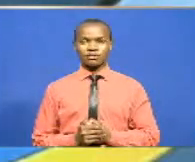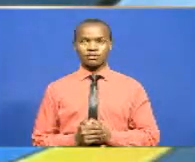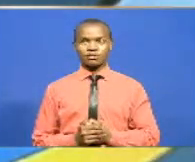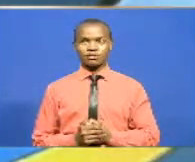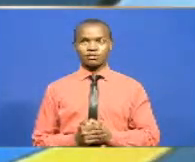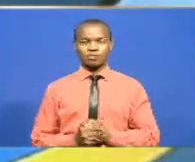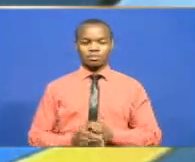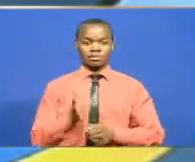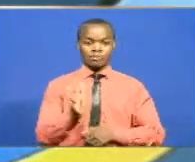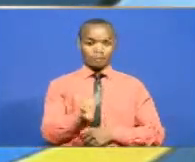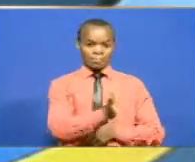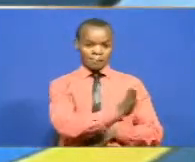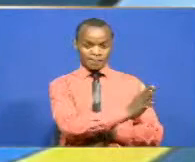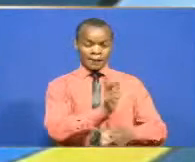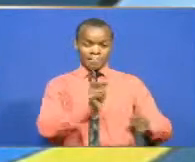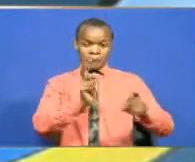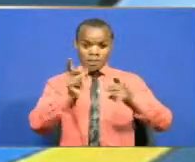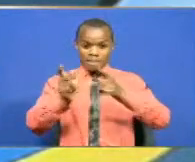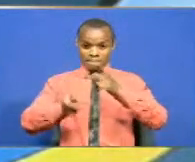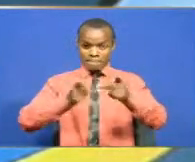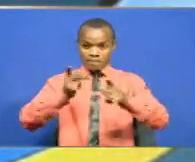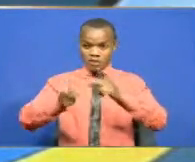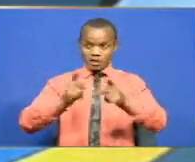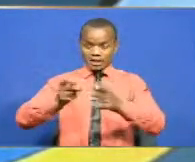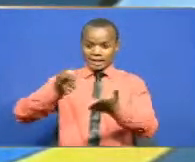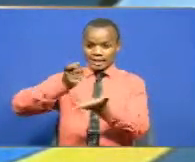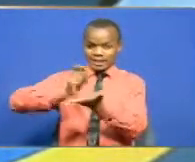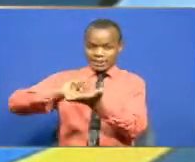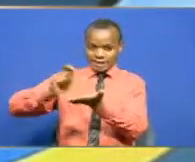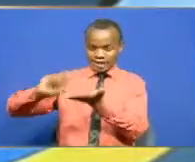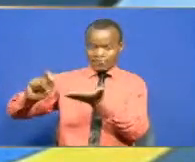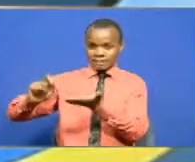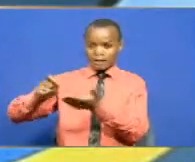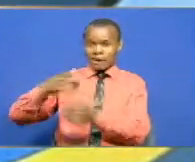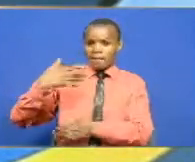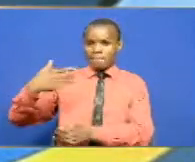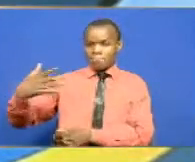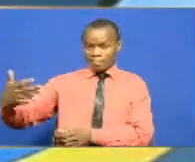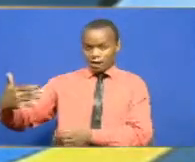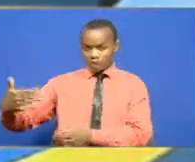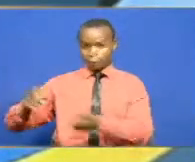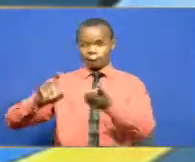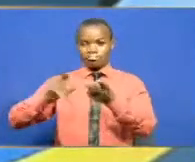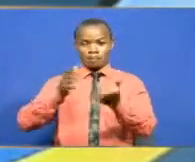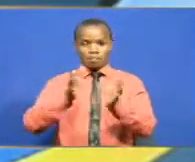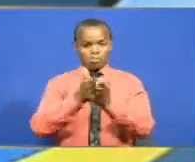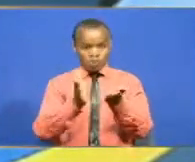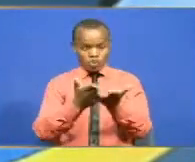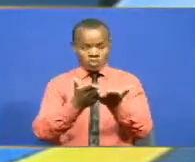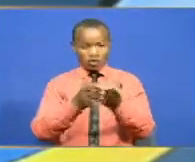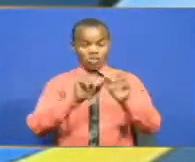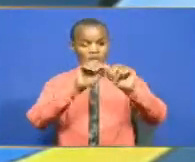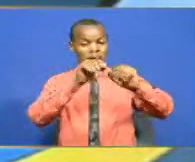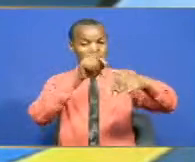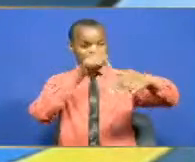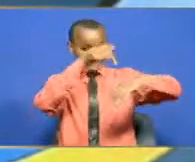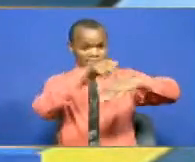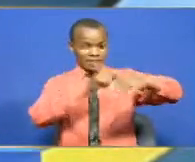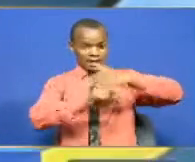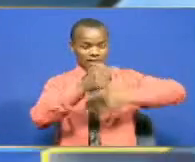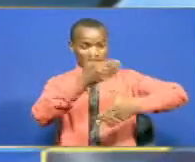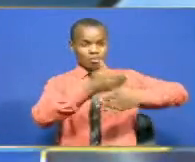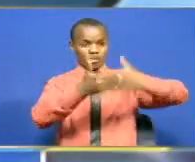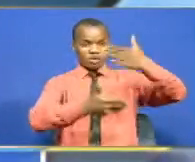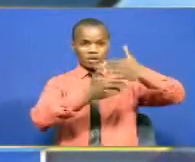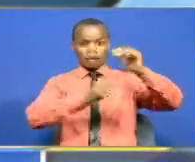Now, the process of assigning hard copy papers and books when entering a building could soon come to an end after the launch